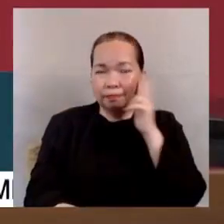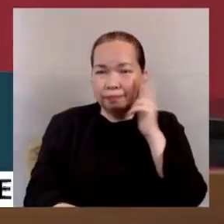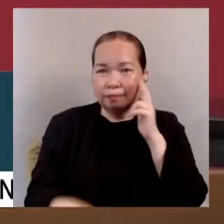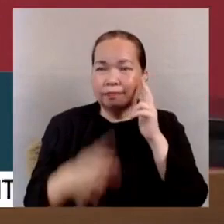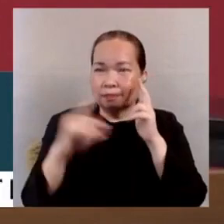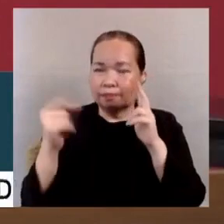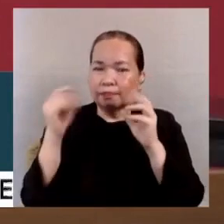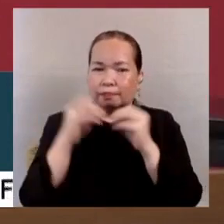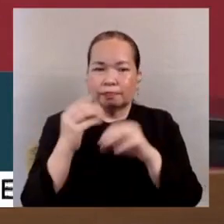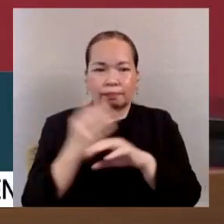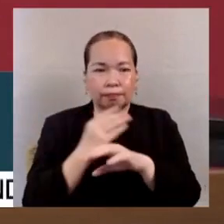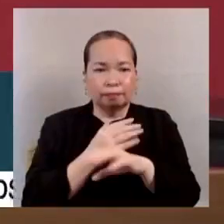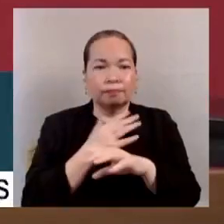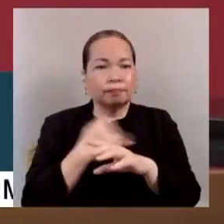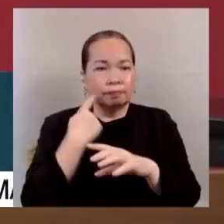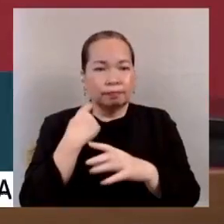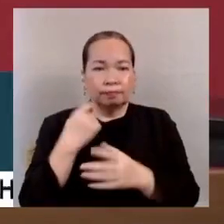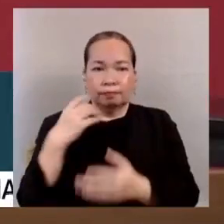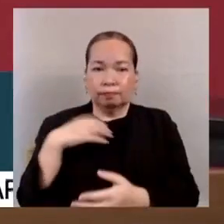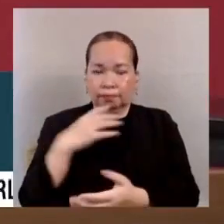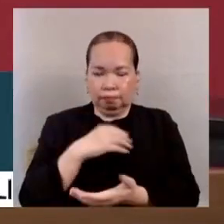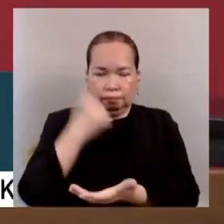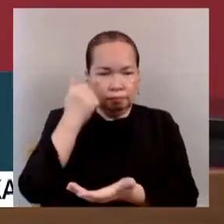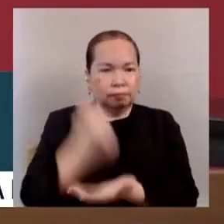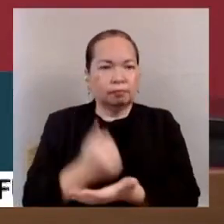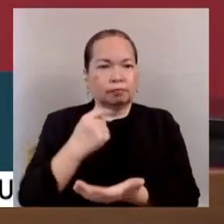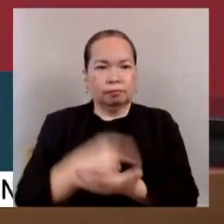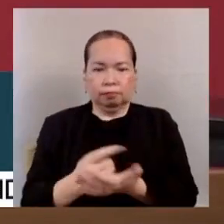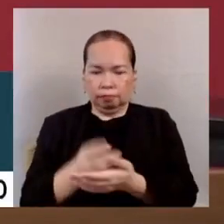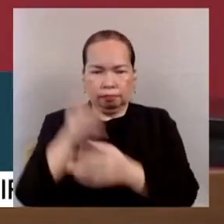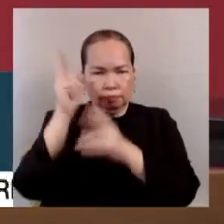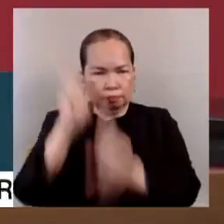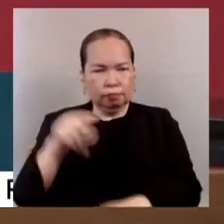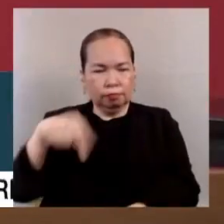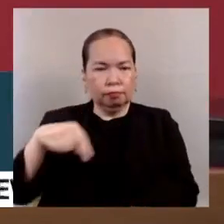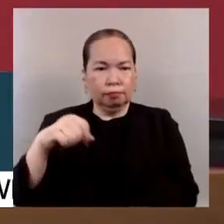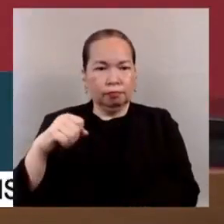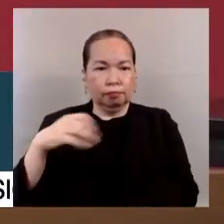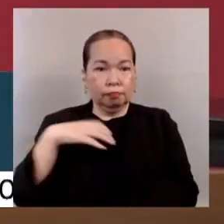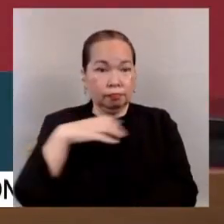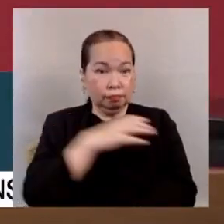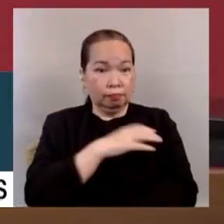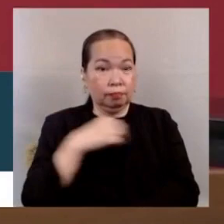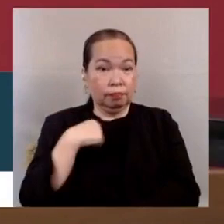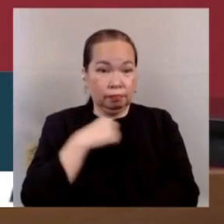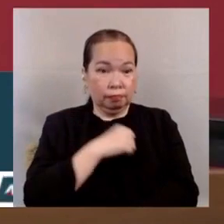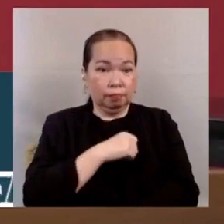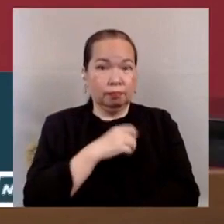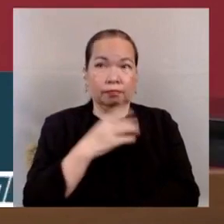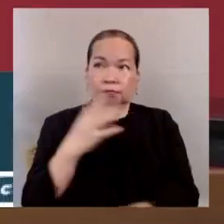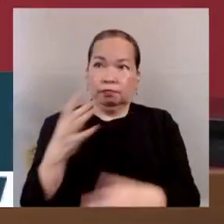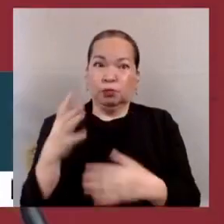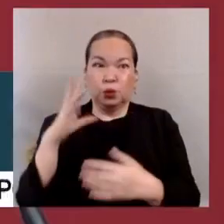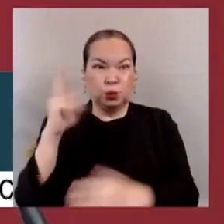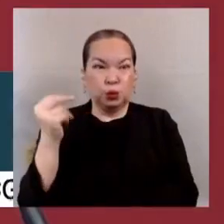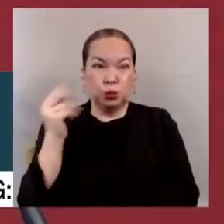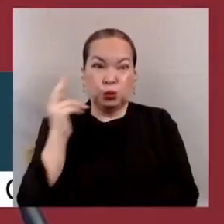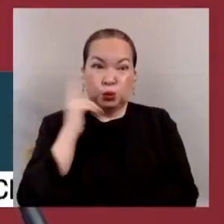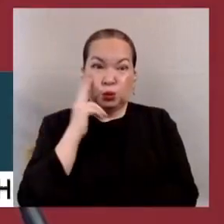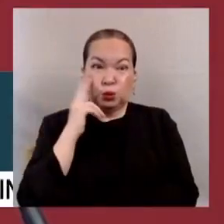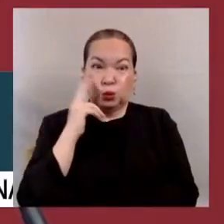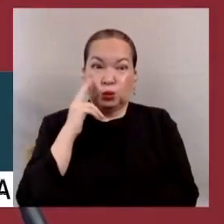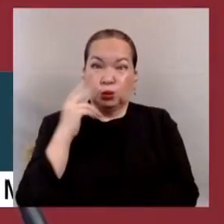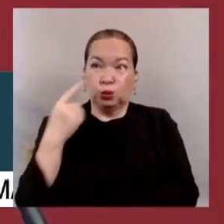the resolution upholding the integrity and dignity of the House in defense of the attacks of former President Rodrigo Duterte after the House took away the Vice